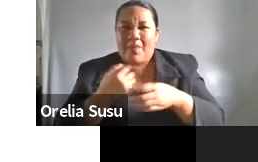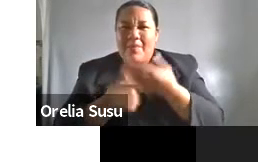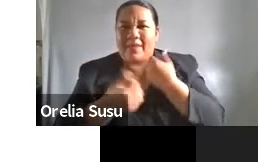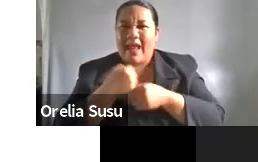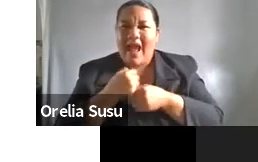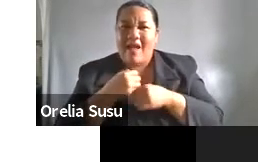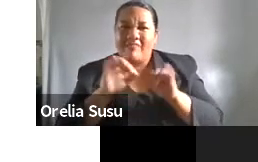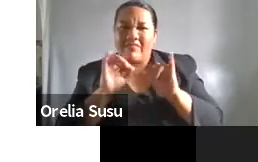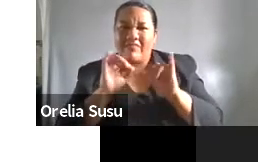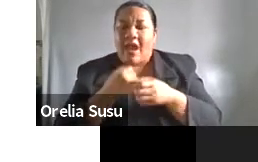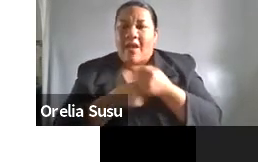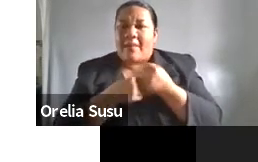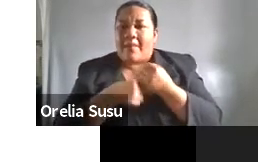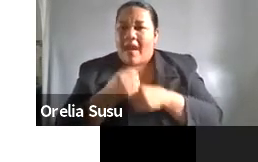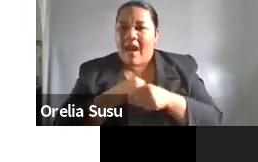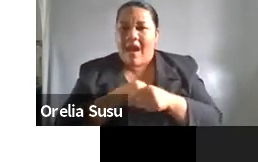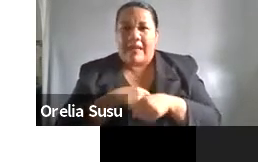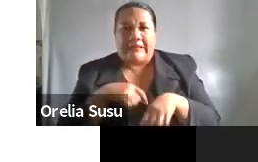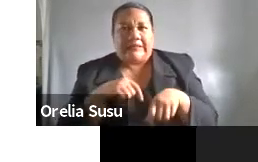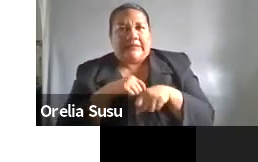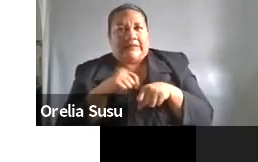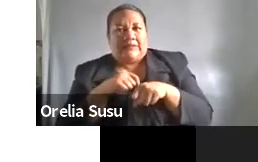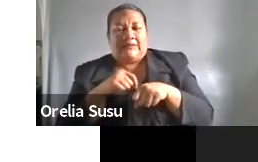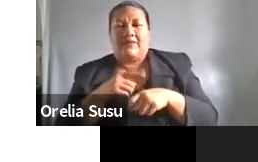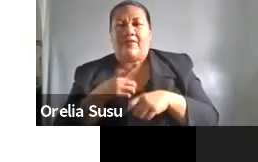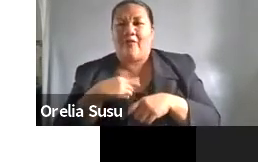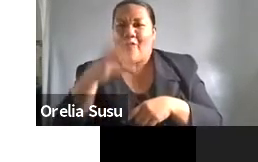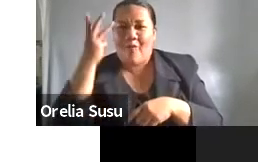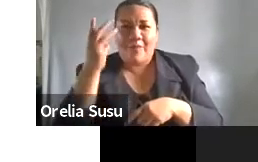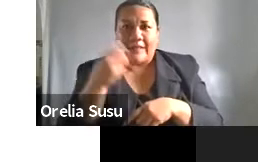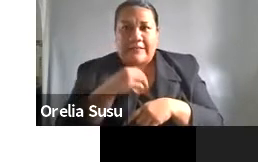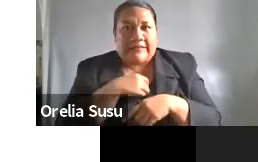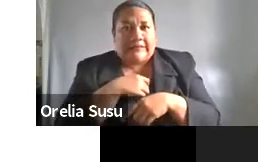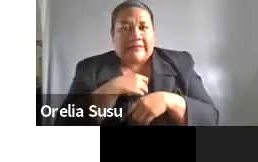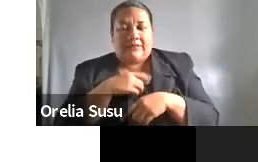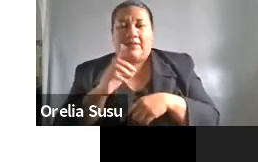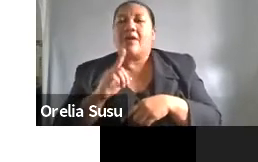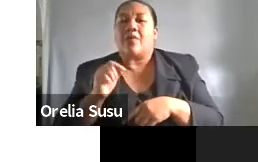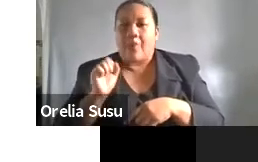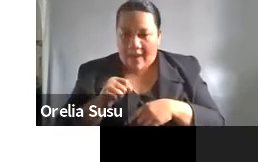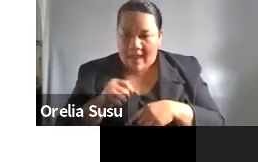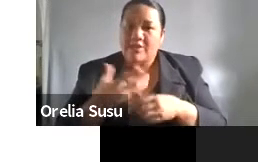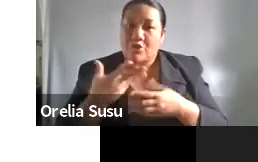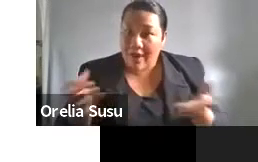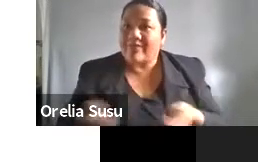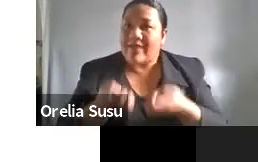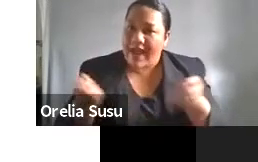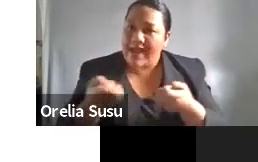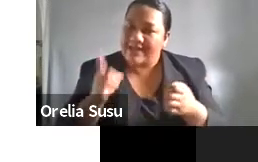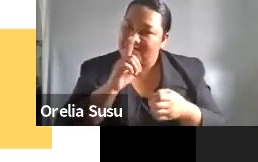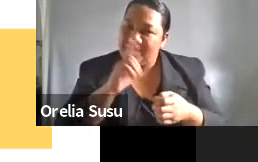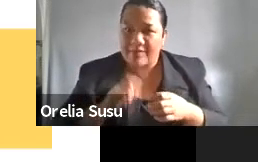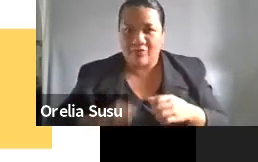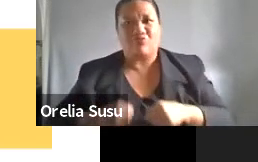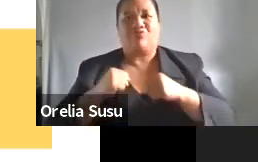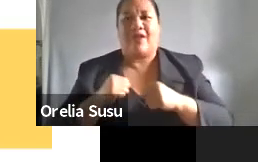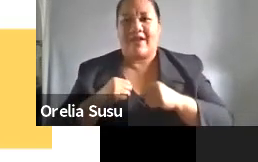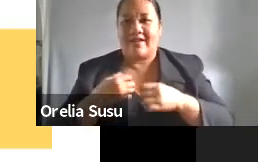we actually hosted in 2018, I might say 2018 CSW in New York.